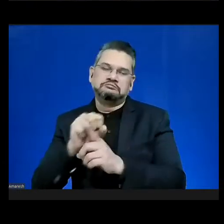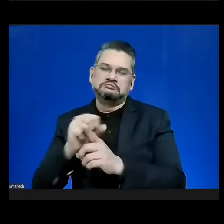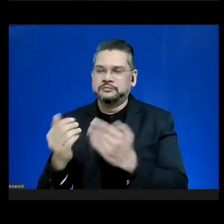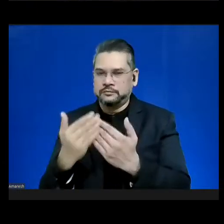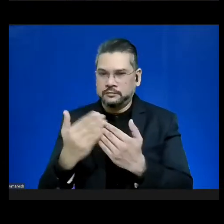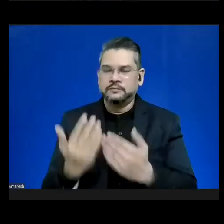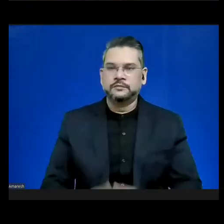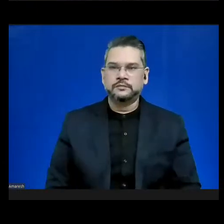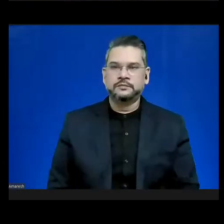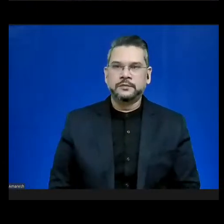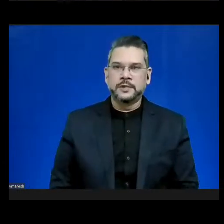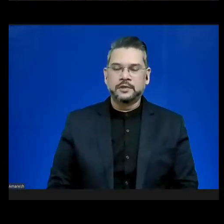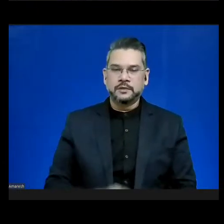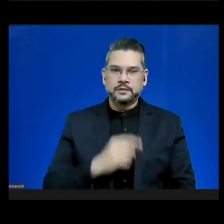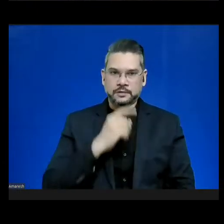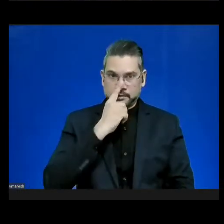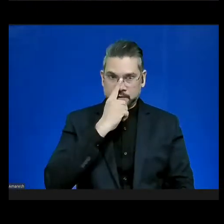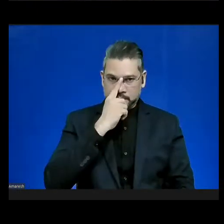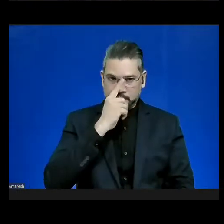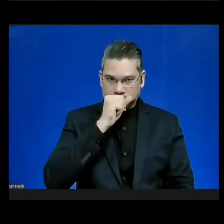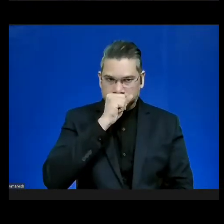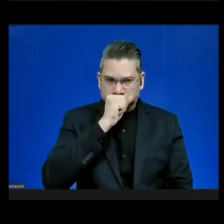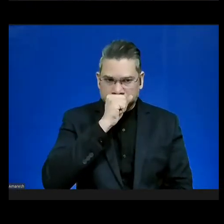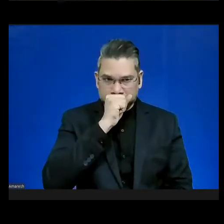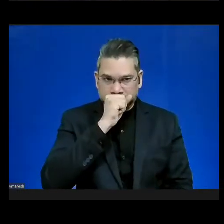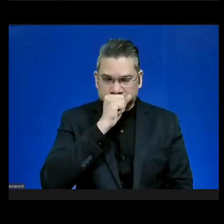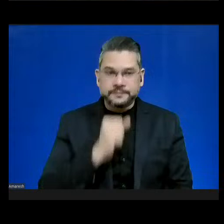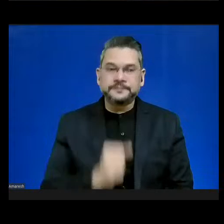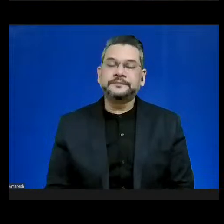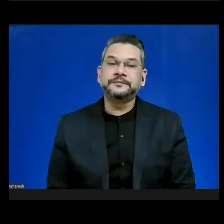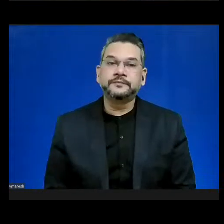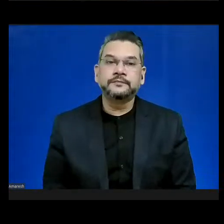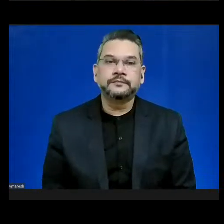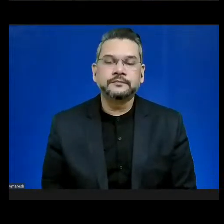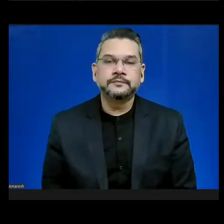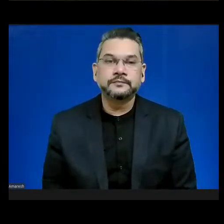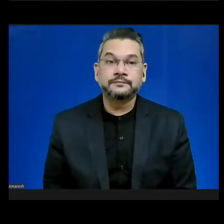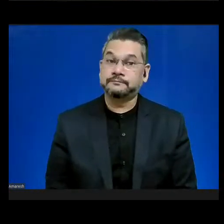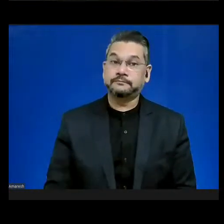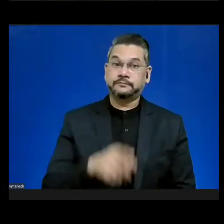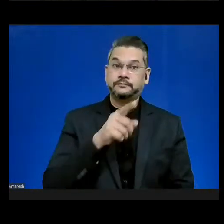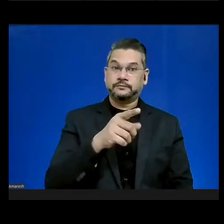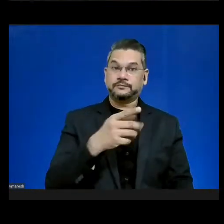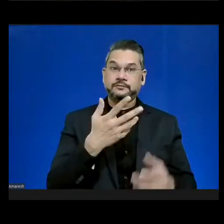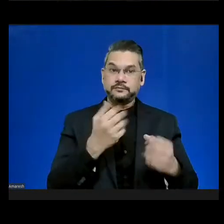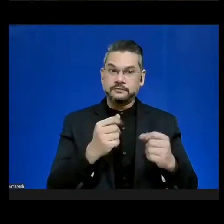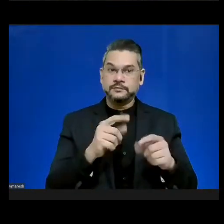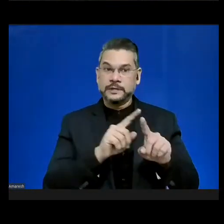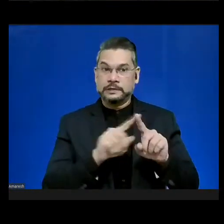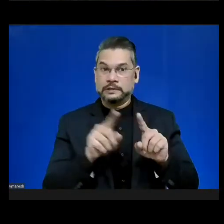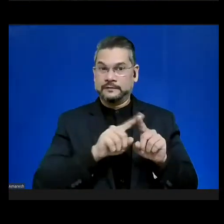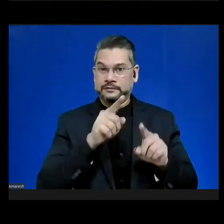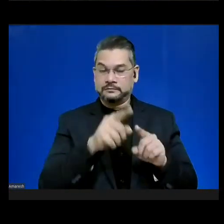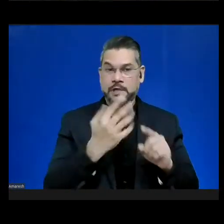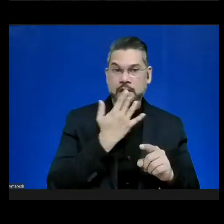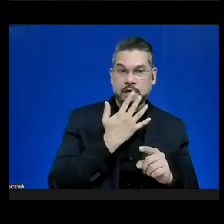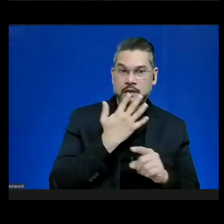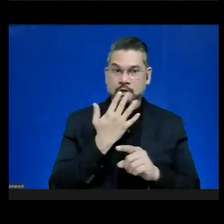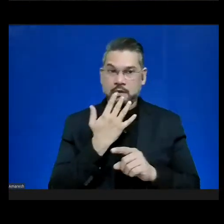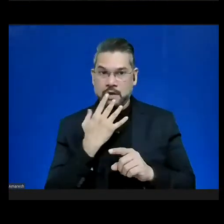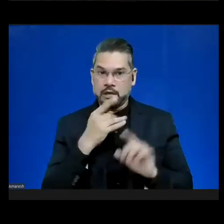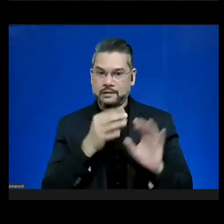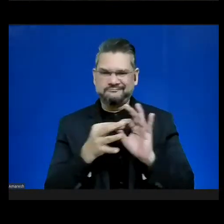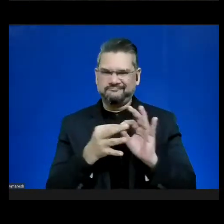Uh, Now, these are some of the combinations which are not recommended. So I